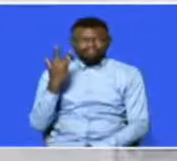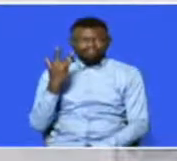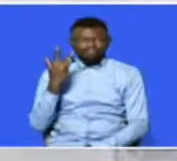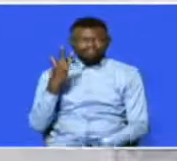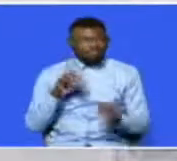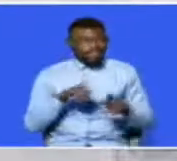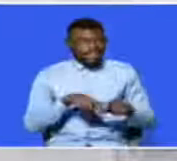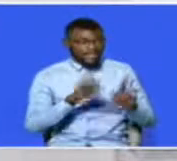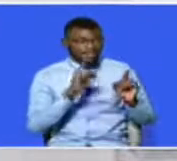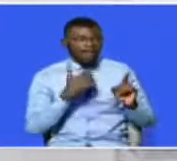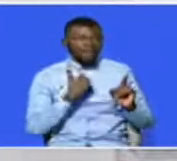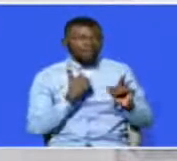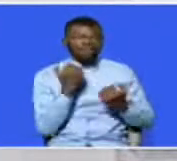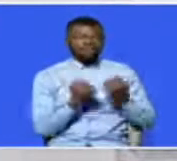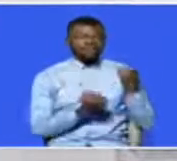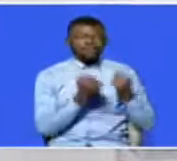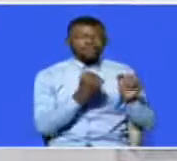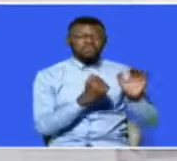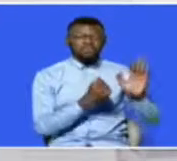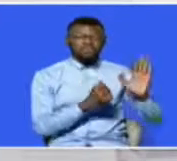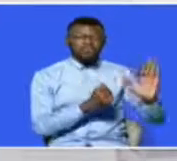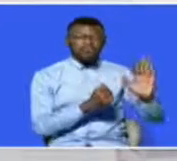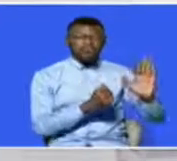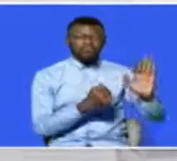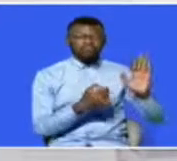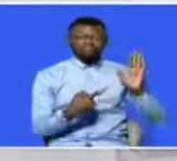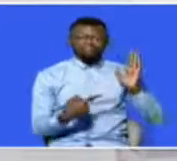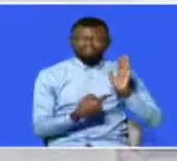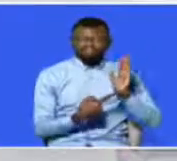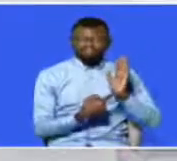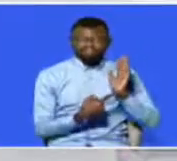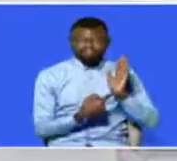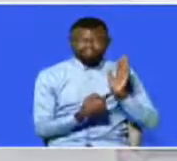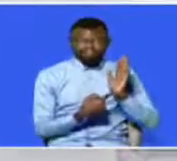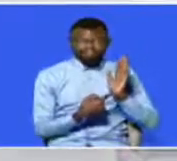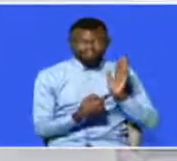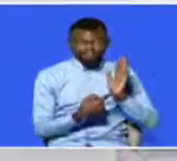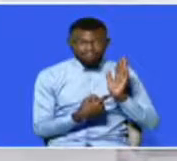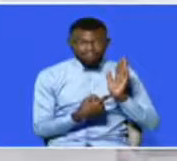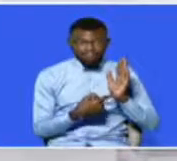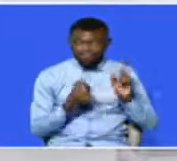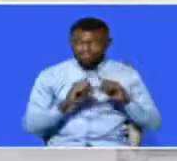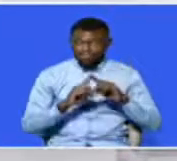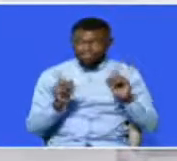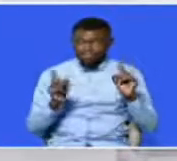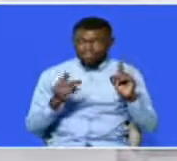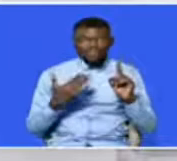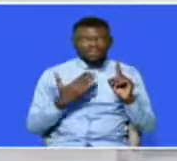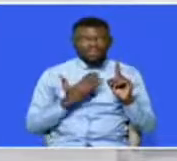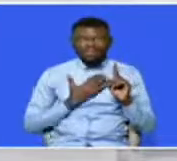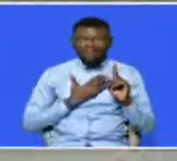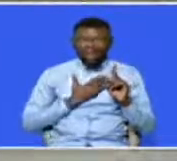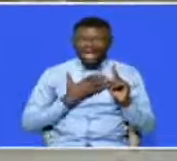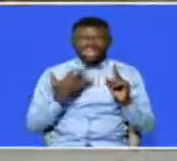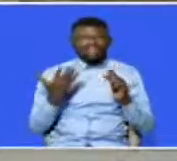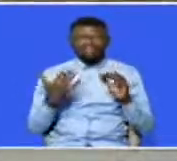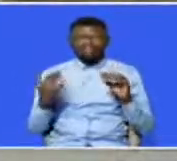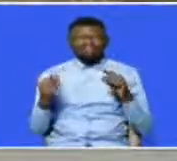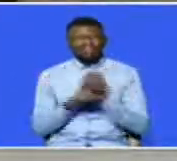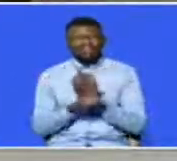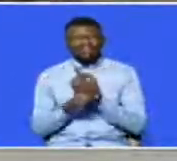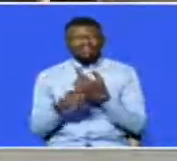so hizo zinakimbia hapa, hizo magari aziko up to that spec kwa sababu hizo zinaitwa WR1 car,